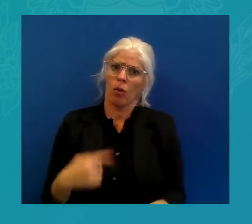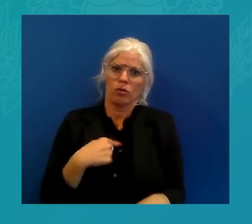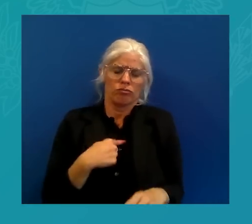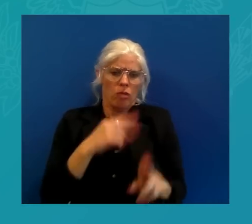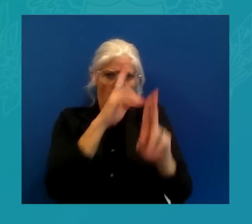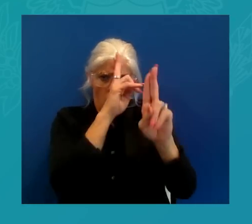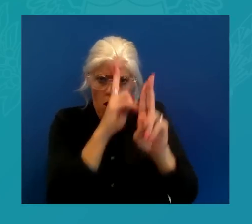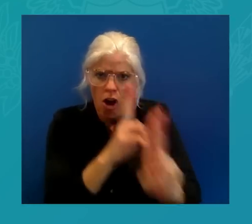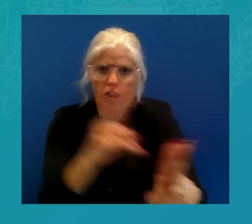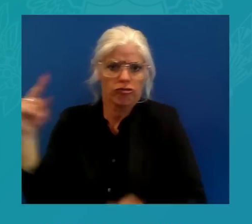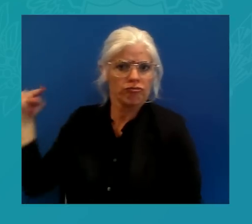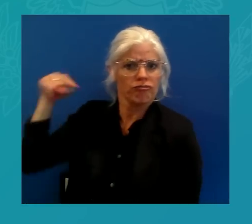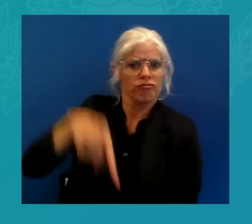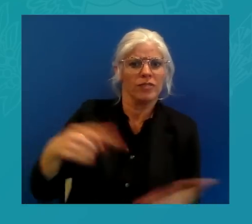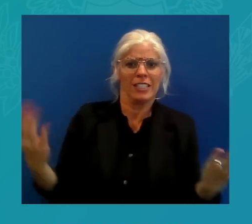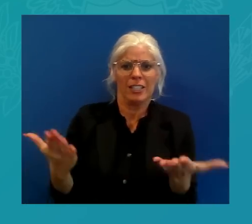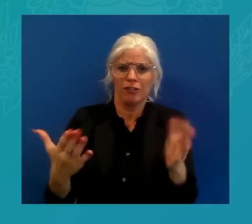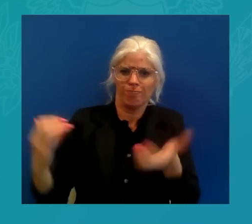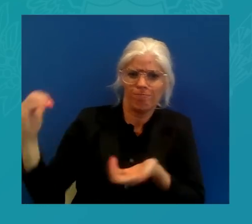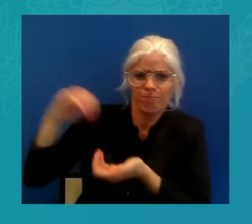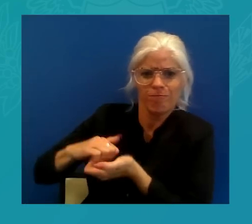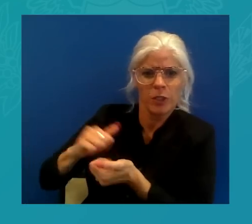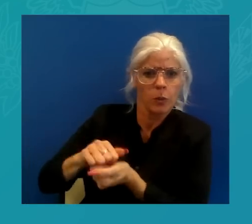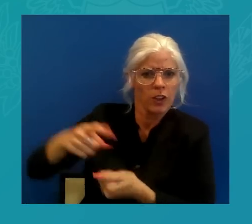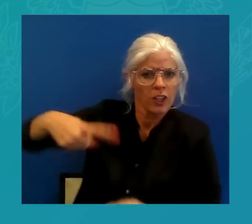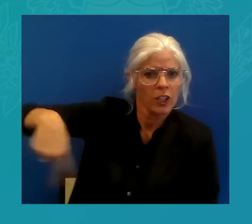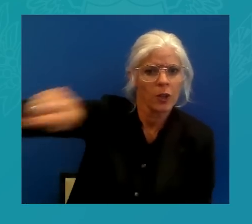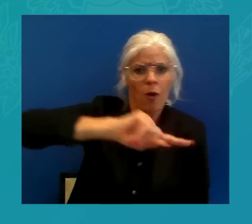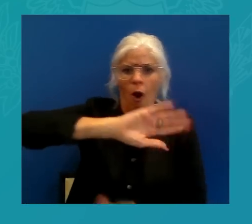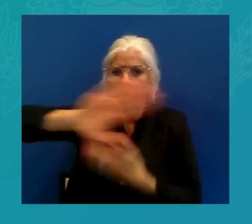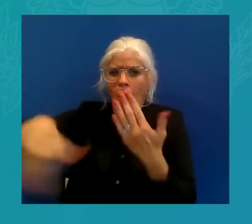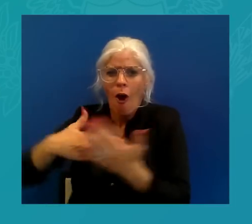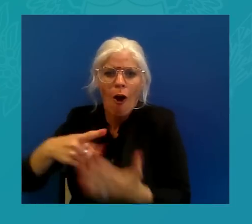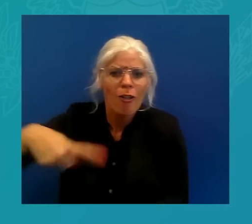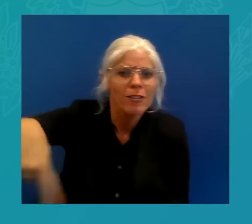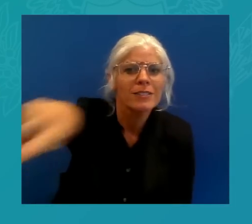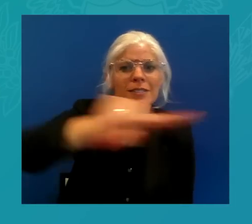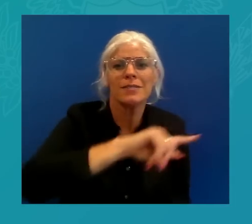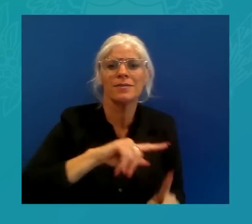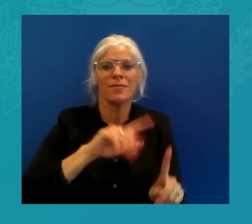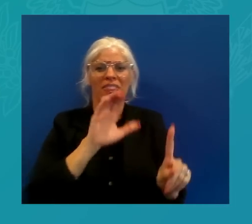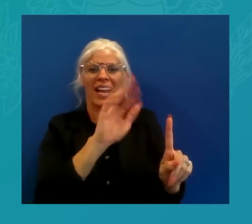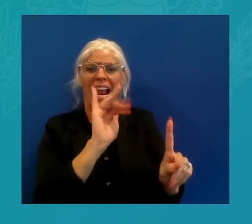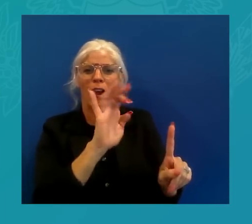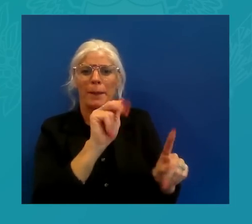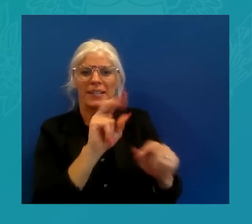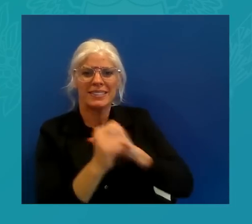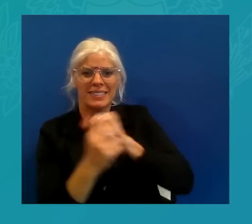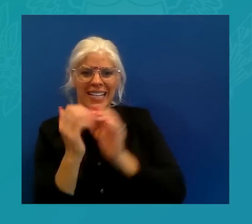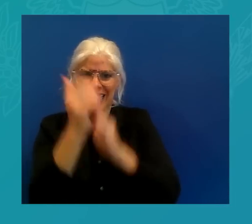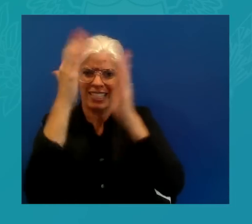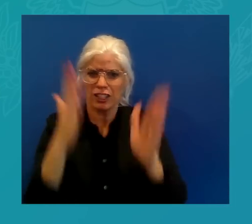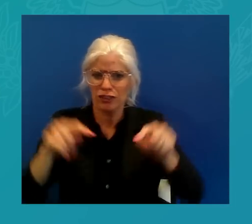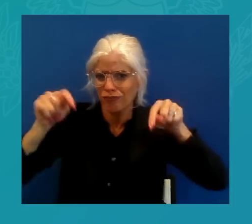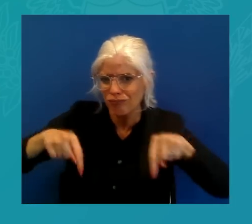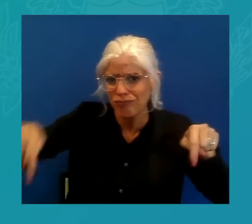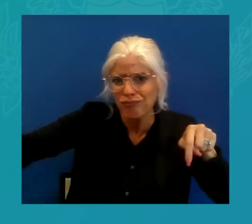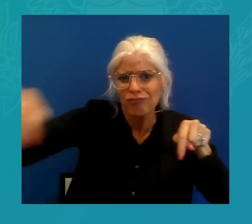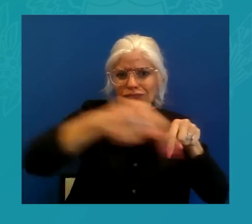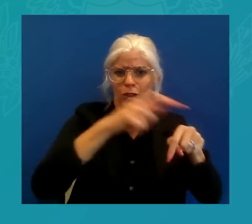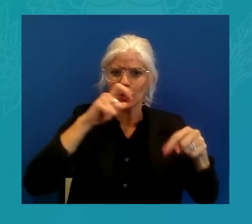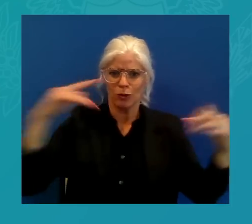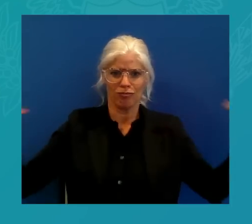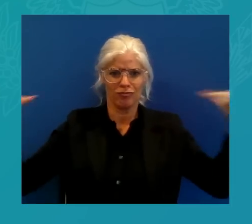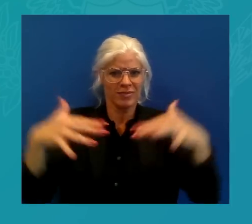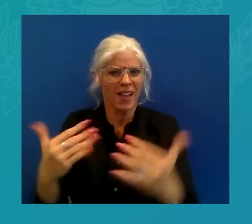with you. And to all of the CARICOM and Caribbean leaders who are here today, I thank you for the work that we have done